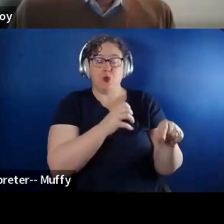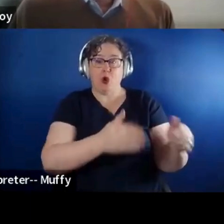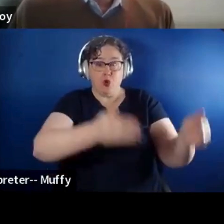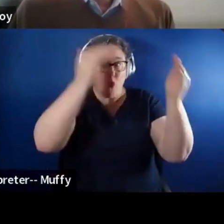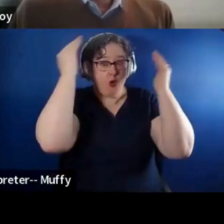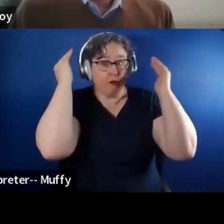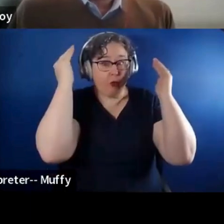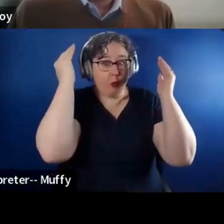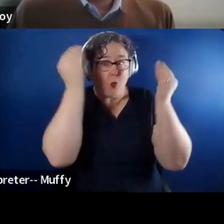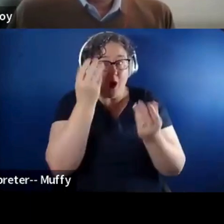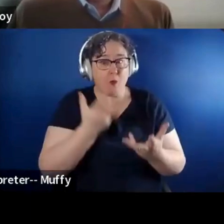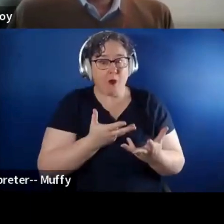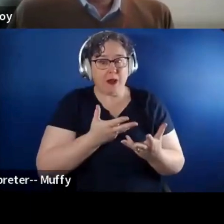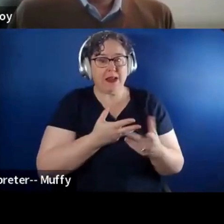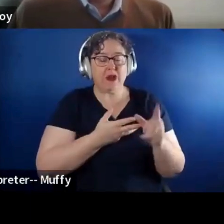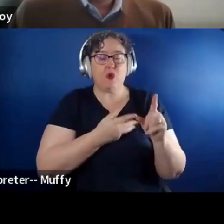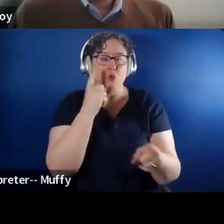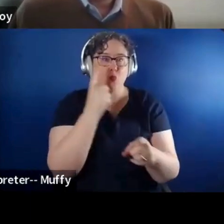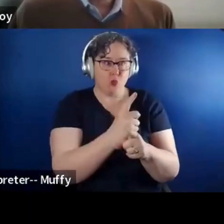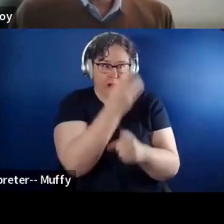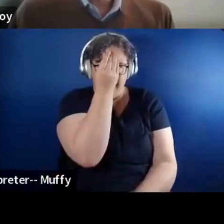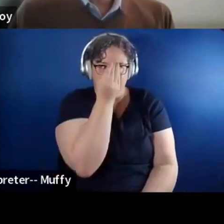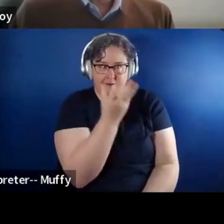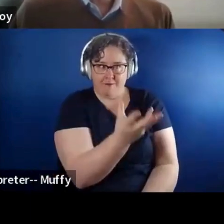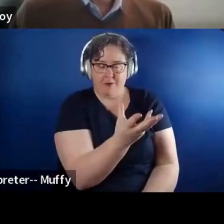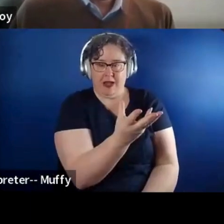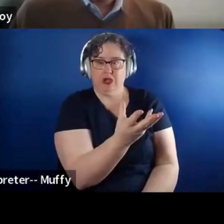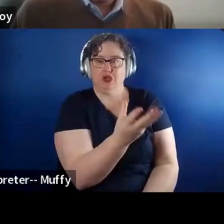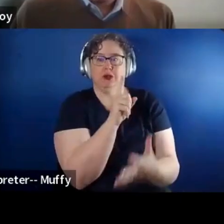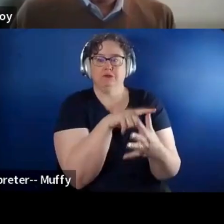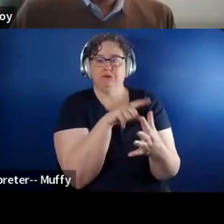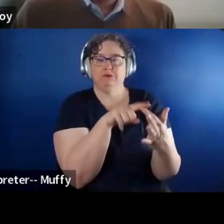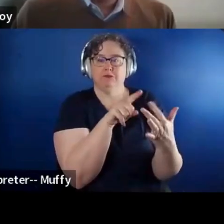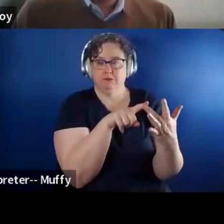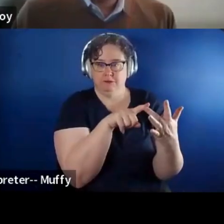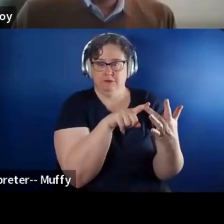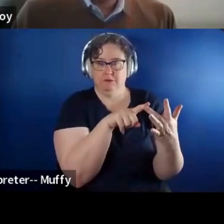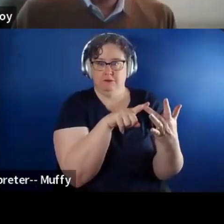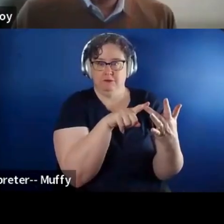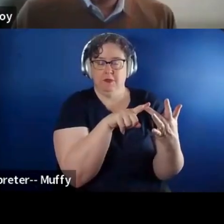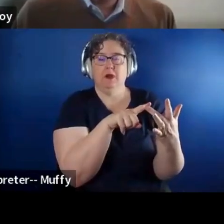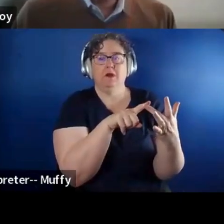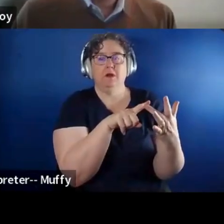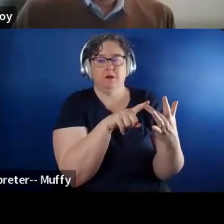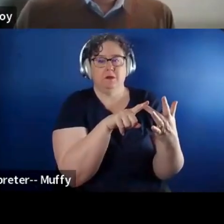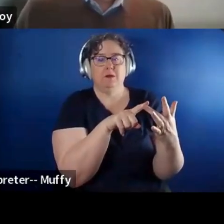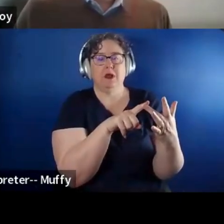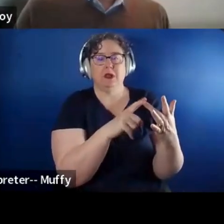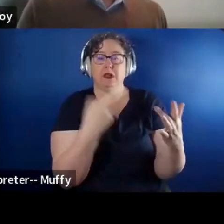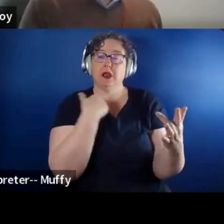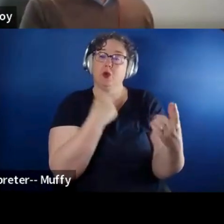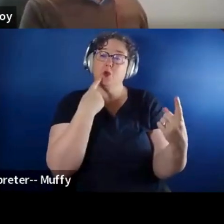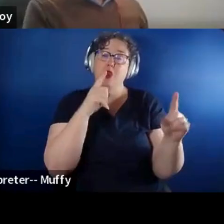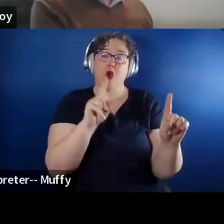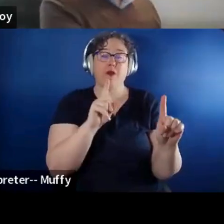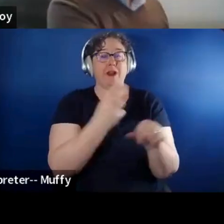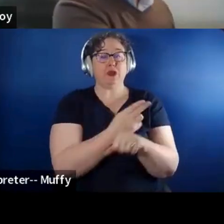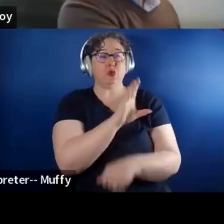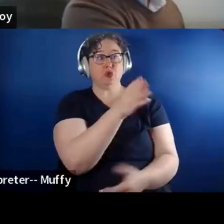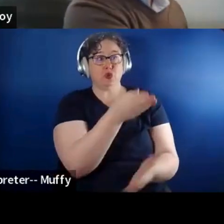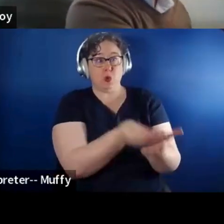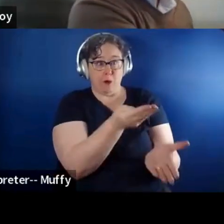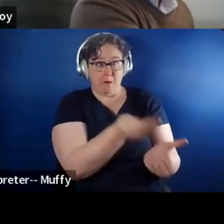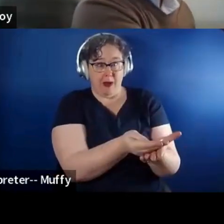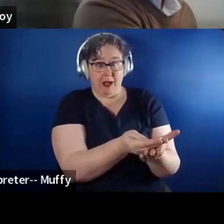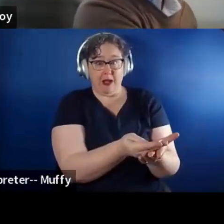with information. You need to give them the right information. Um, but just showing, hey, we're effectively using your money, you're using